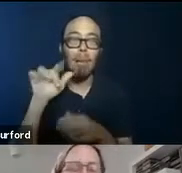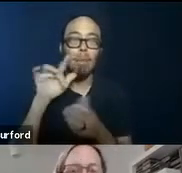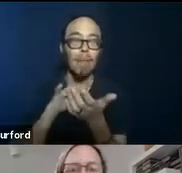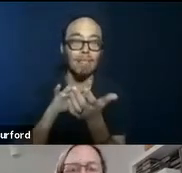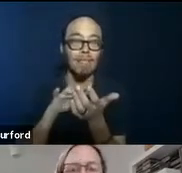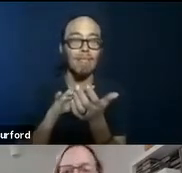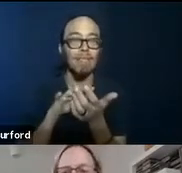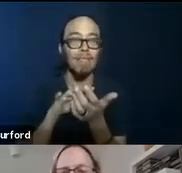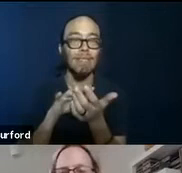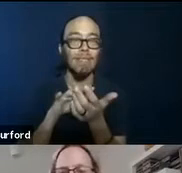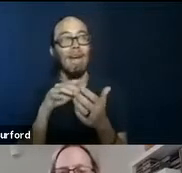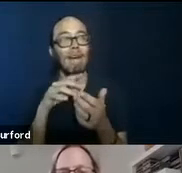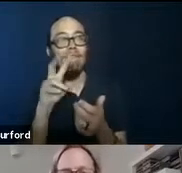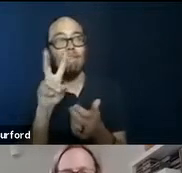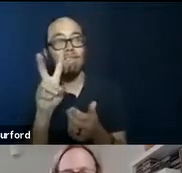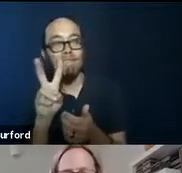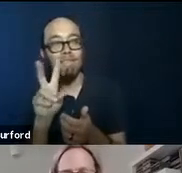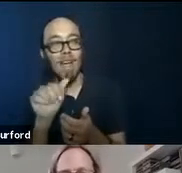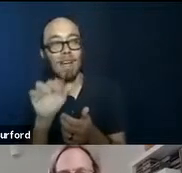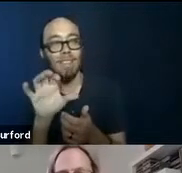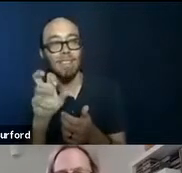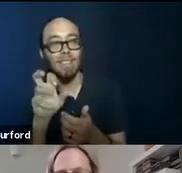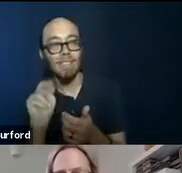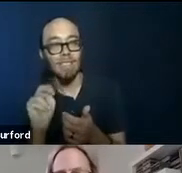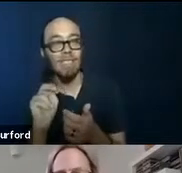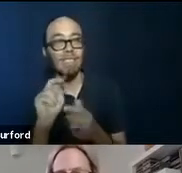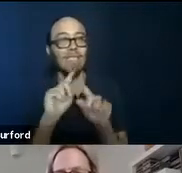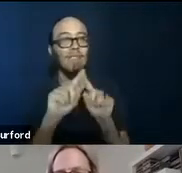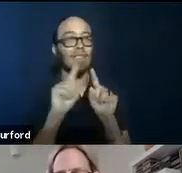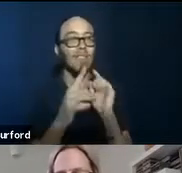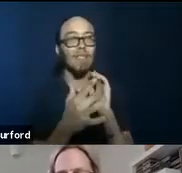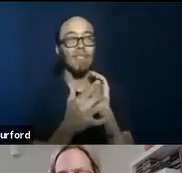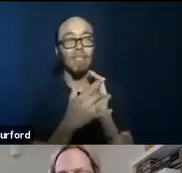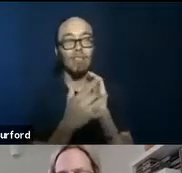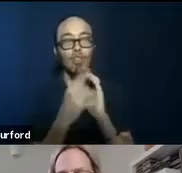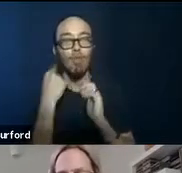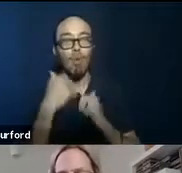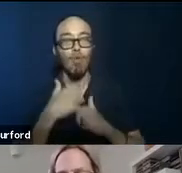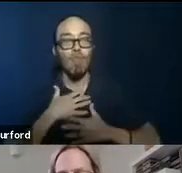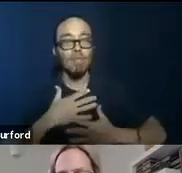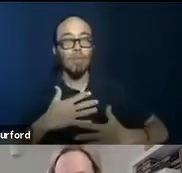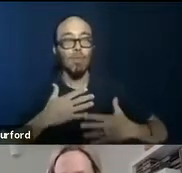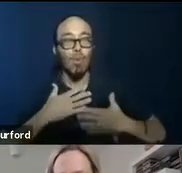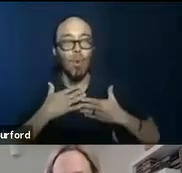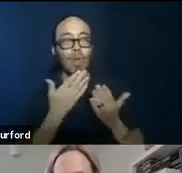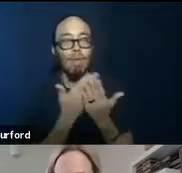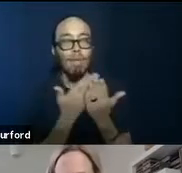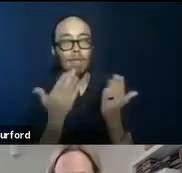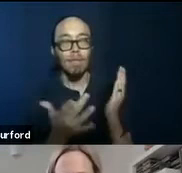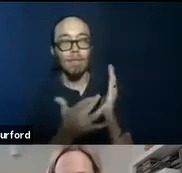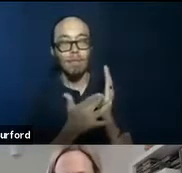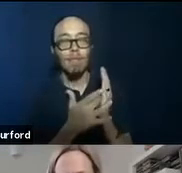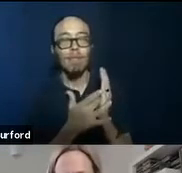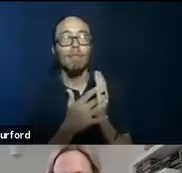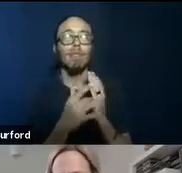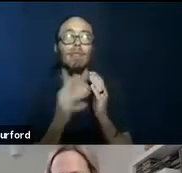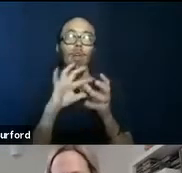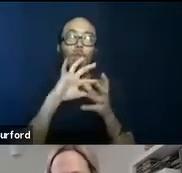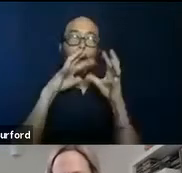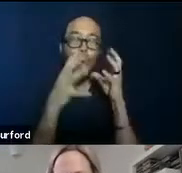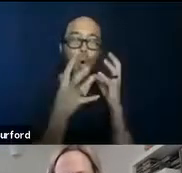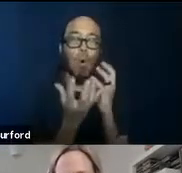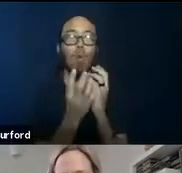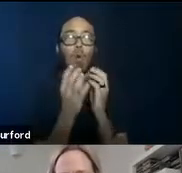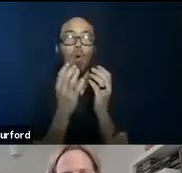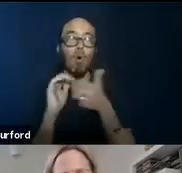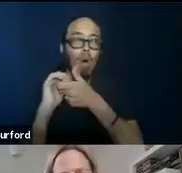development of advanced respiratory devices. And that's true in global cooperation that can yield